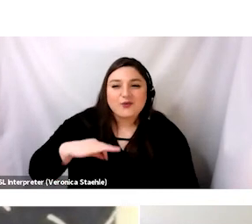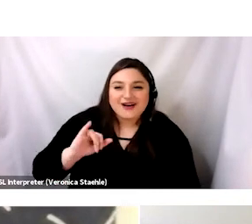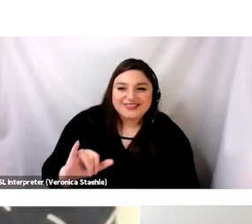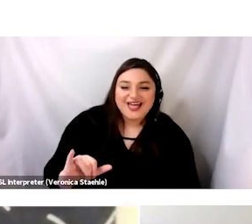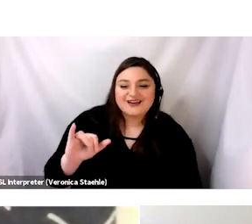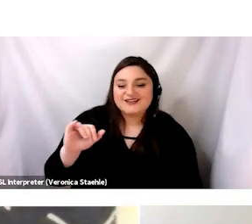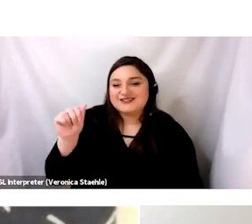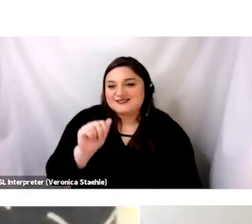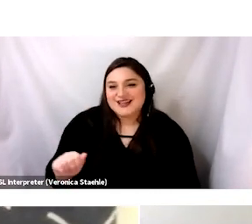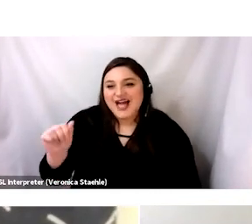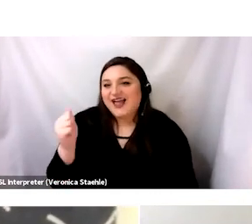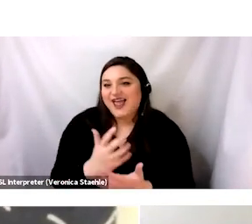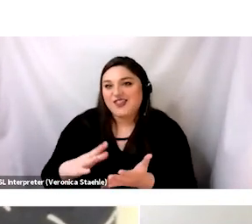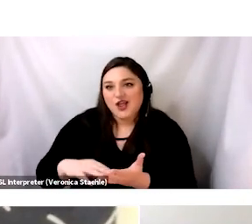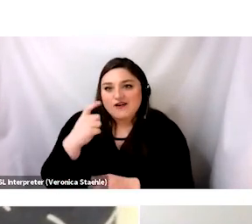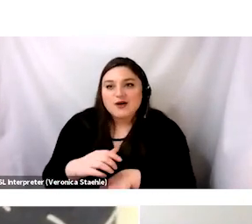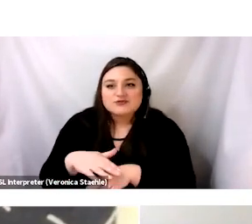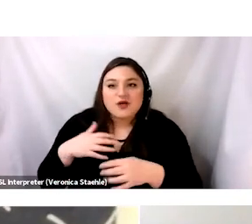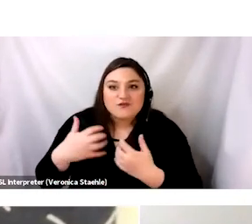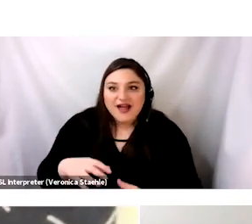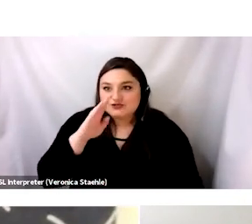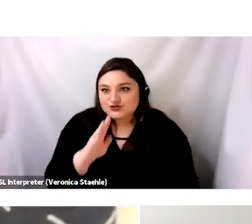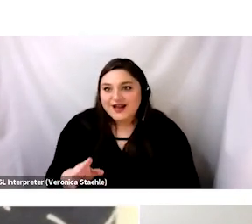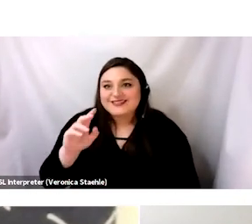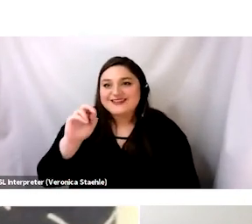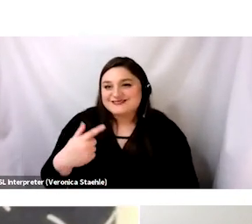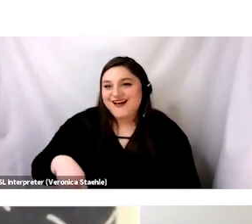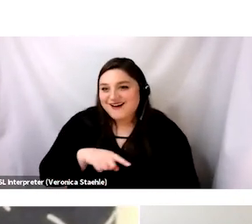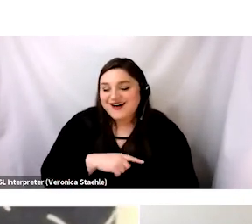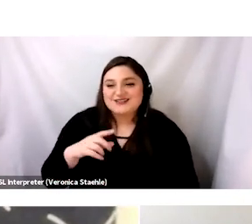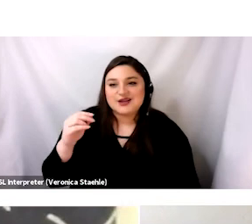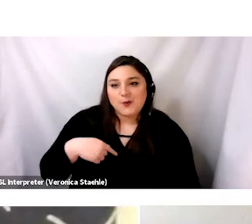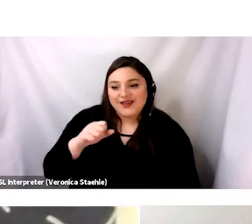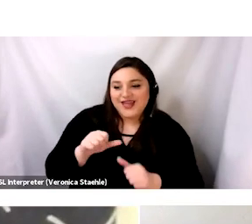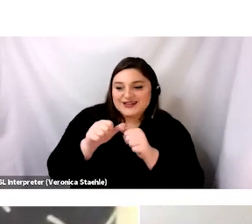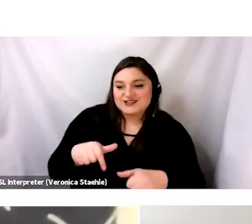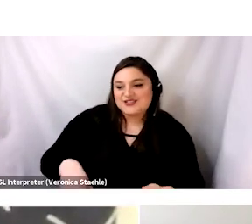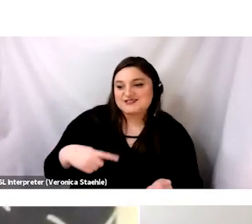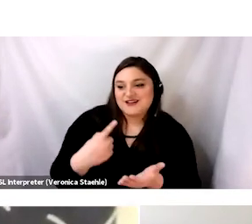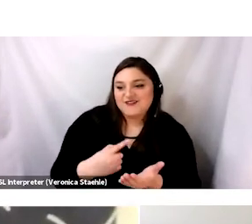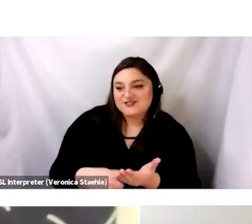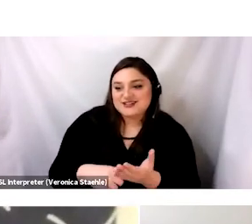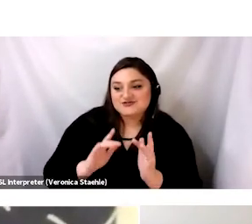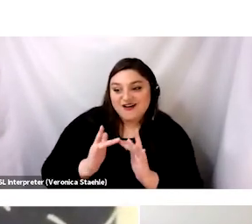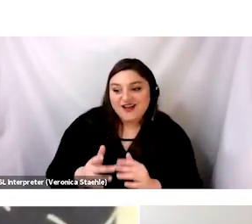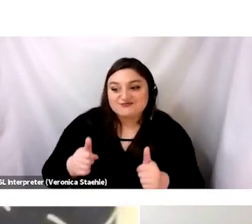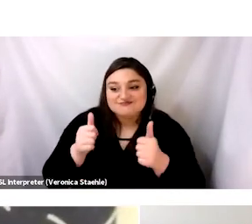them. Anything you've learned from Slow Factory, directly tag us, credit us, and we can continue the conversation